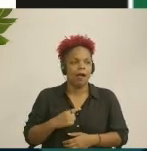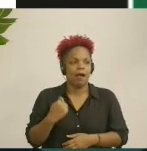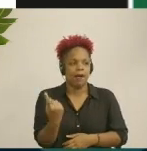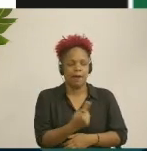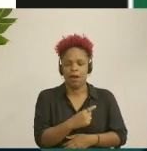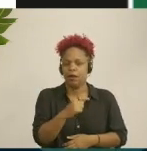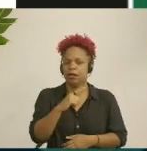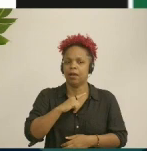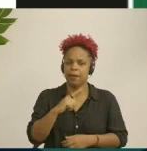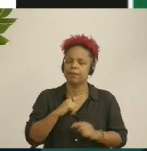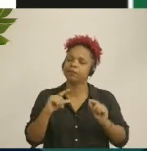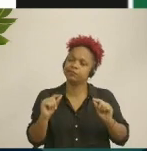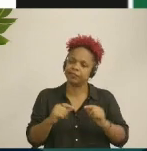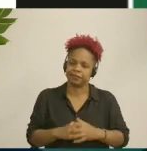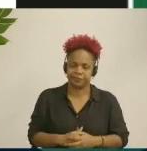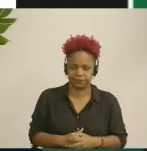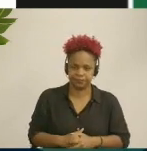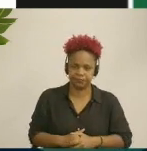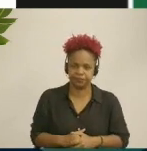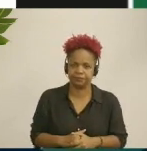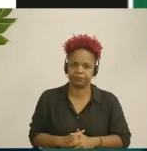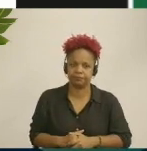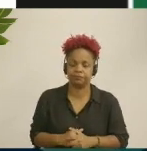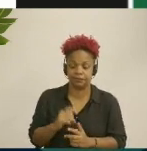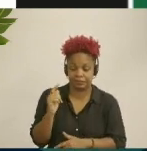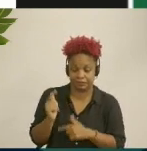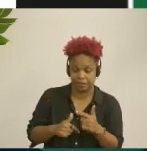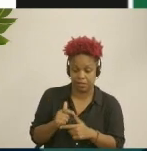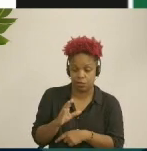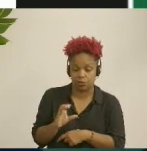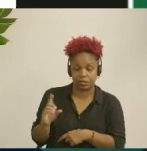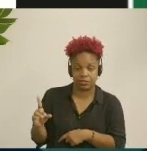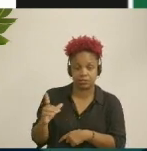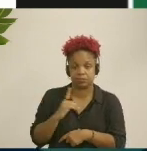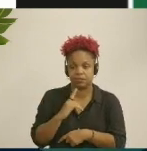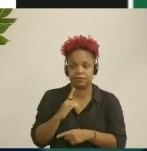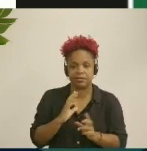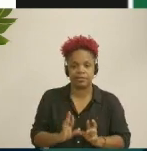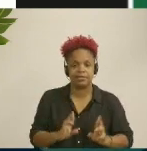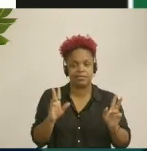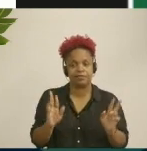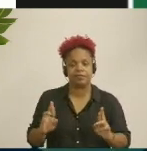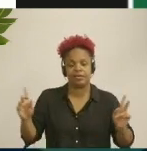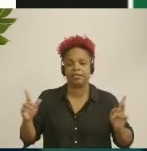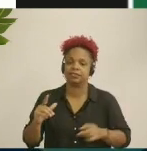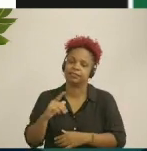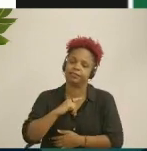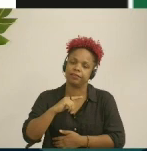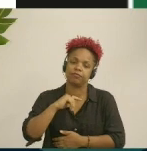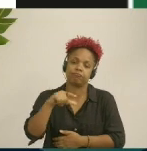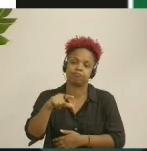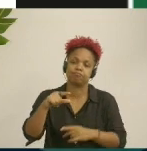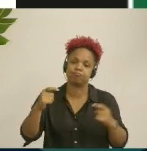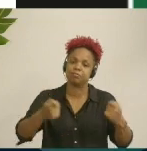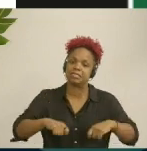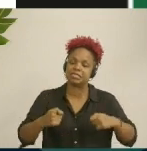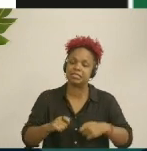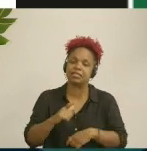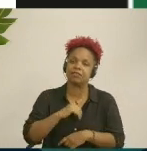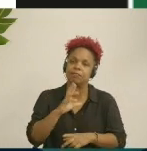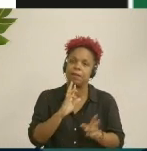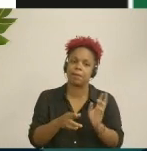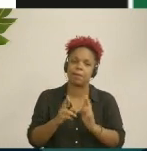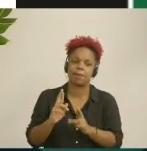they coordinate the many questions and prioritize those that most urgently need answers. Do they have a